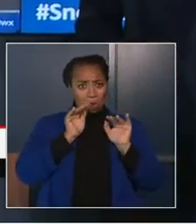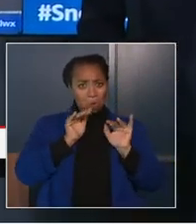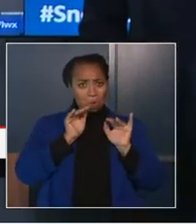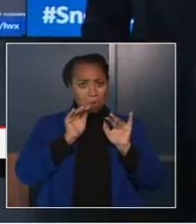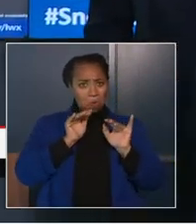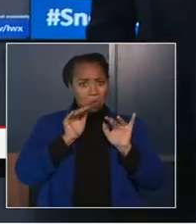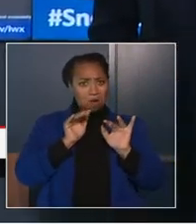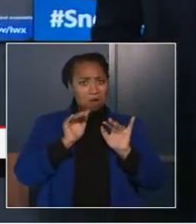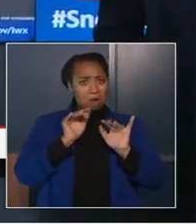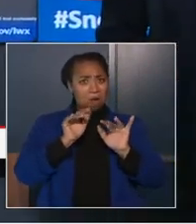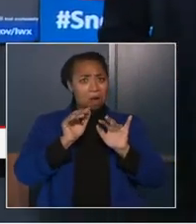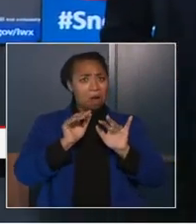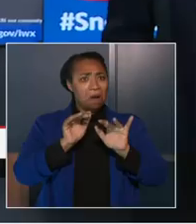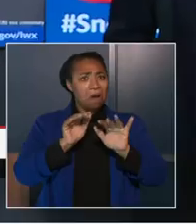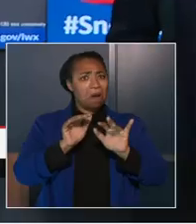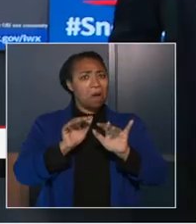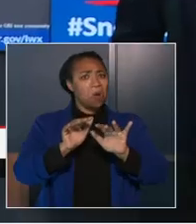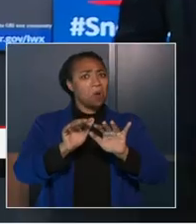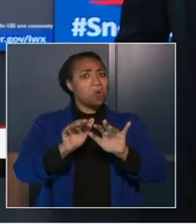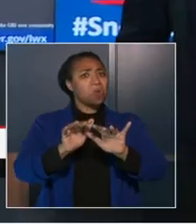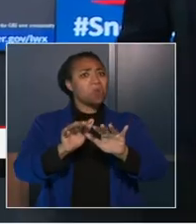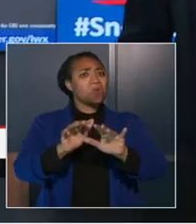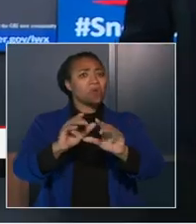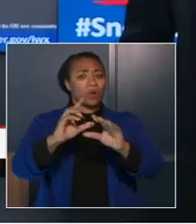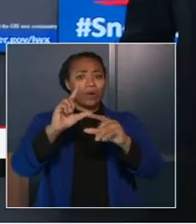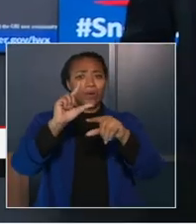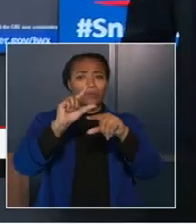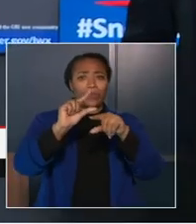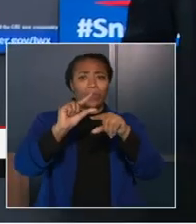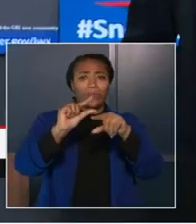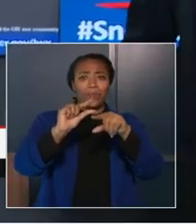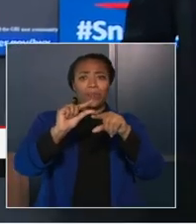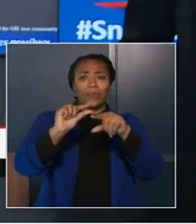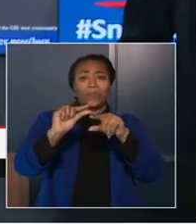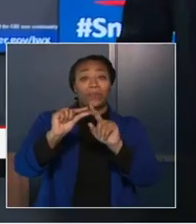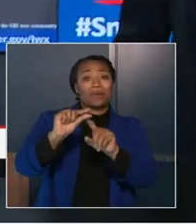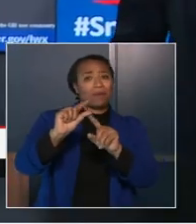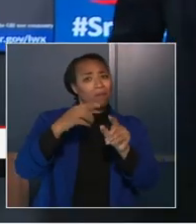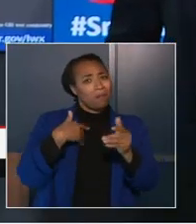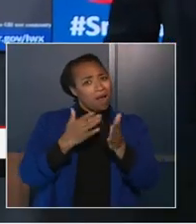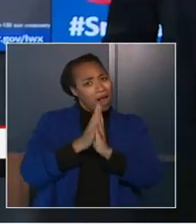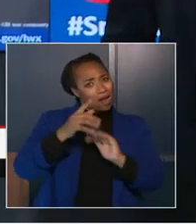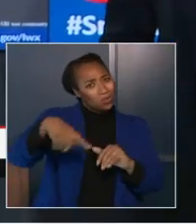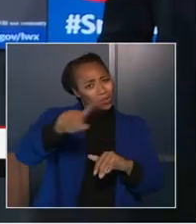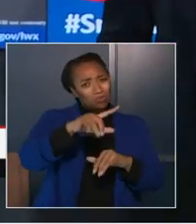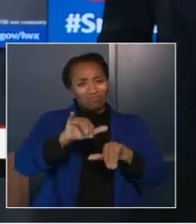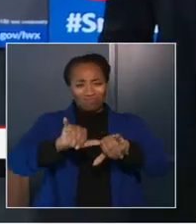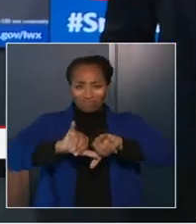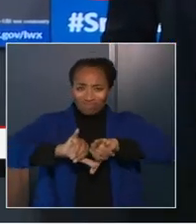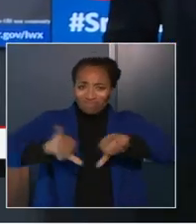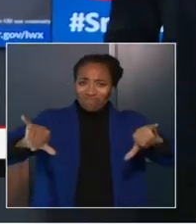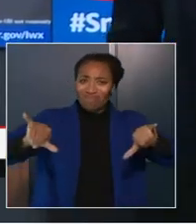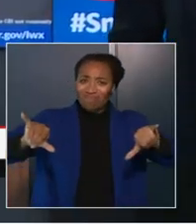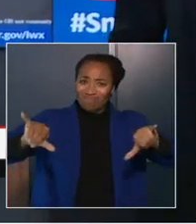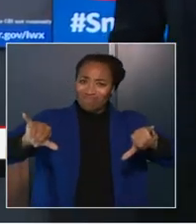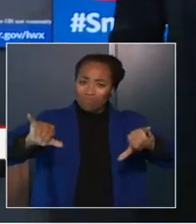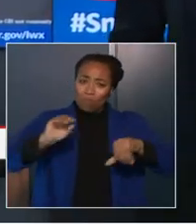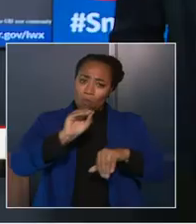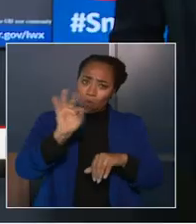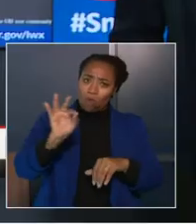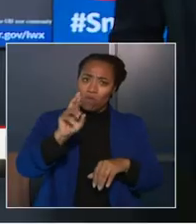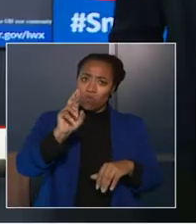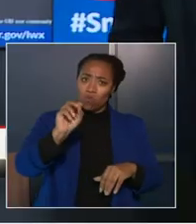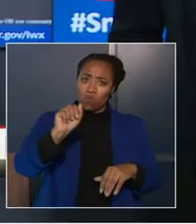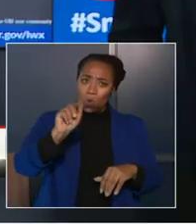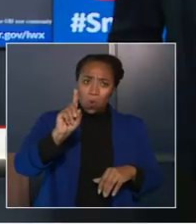you stay off the roads where possible. Just as importantly, we're also going to experience dangerously low temperatures until the end of